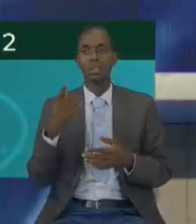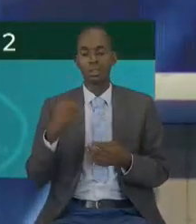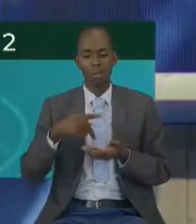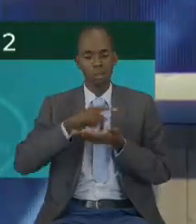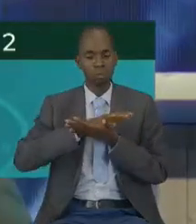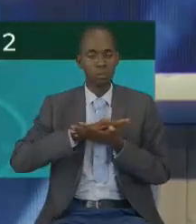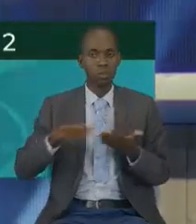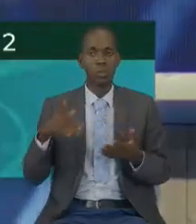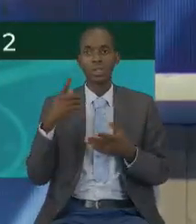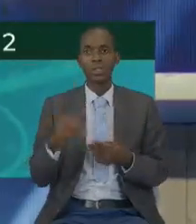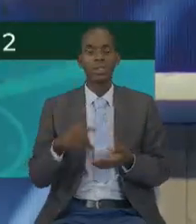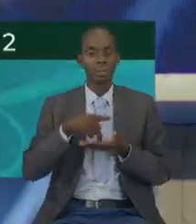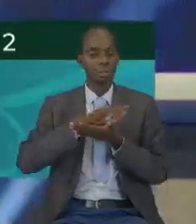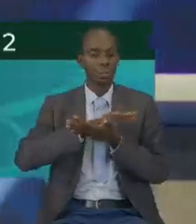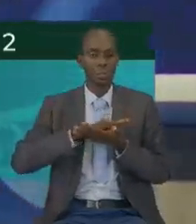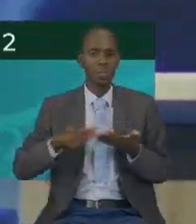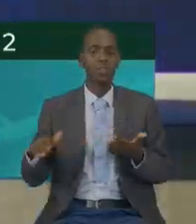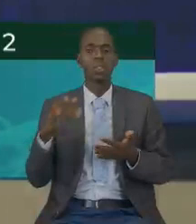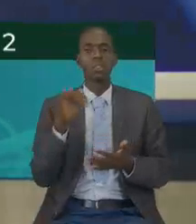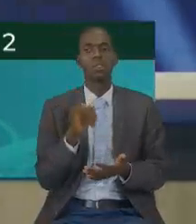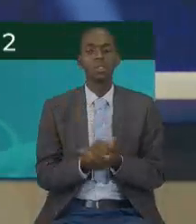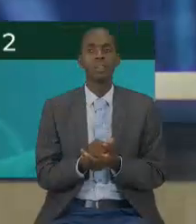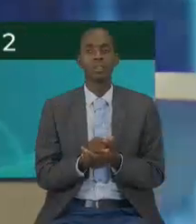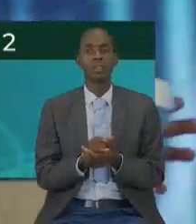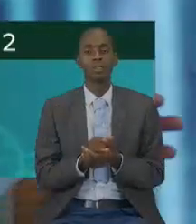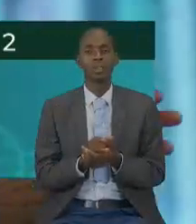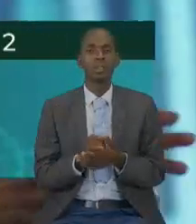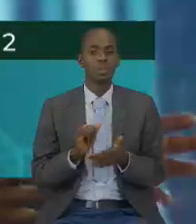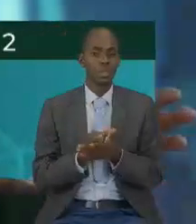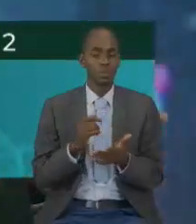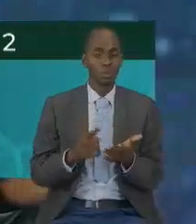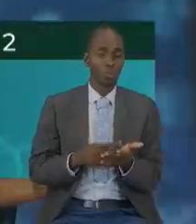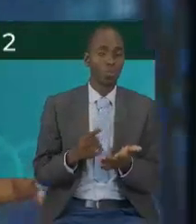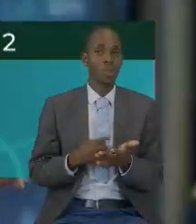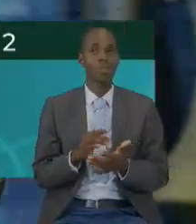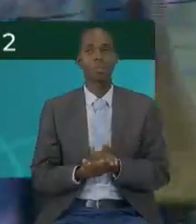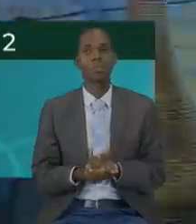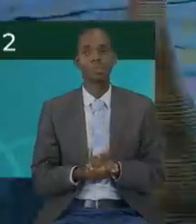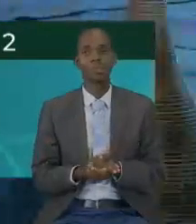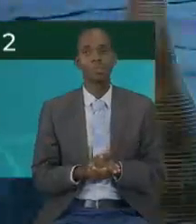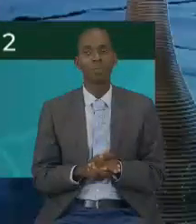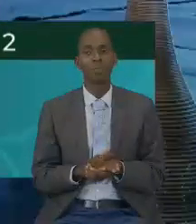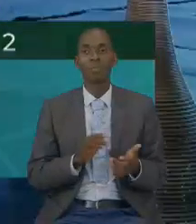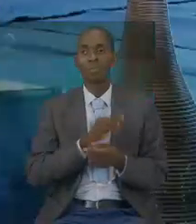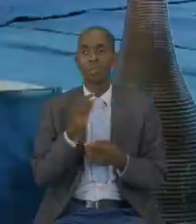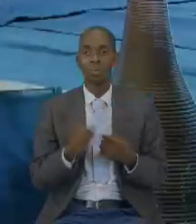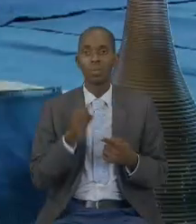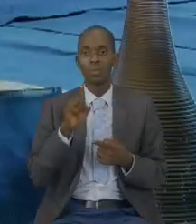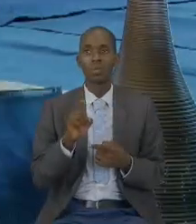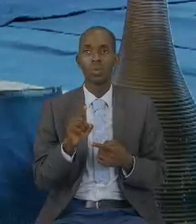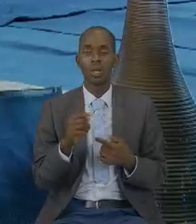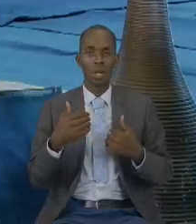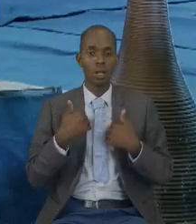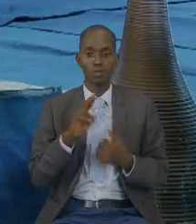purging, the purifying. That, you know, sometimes when you have used a